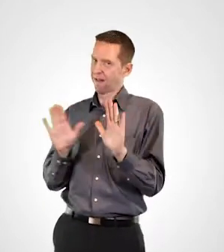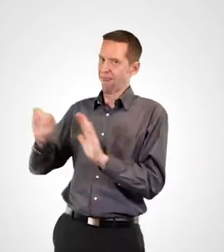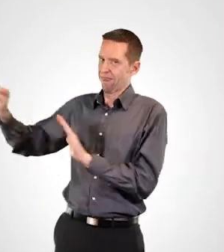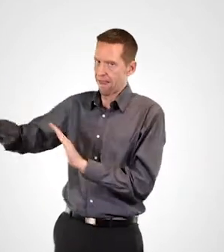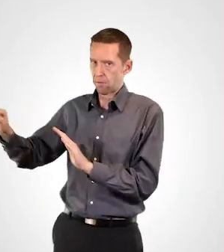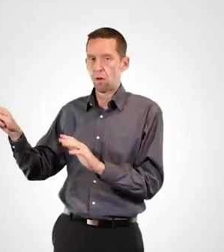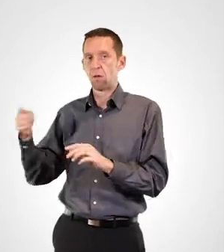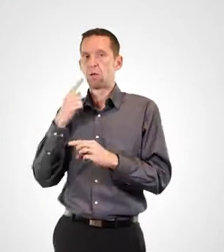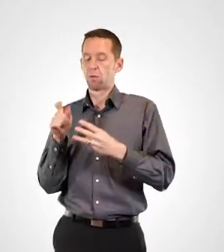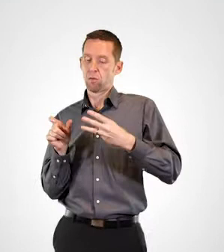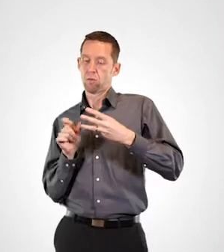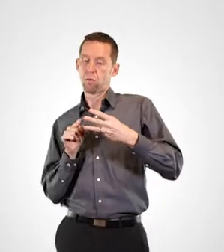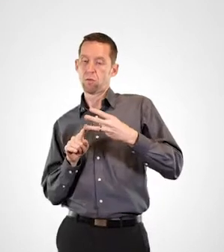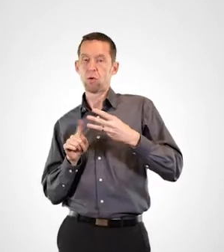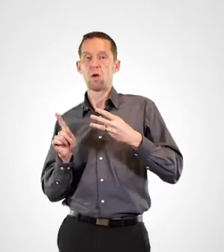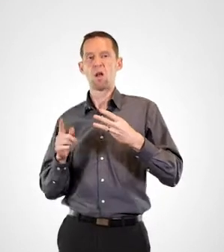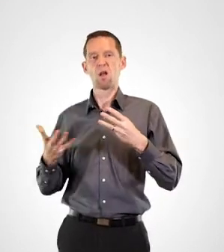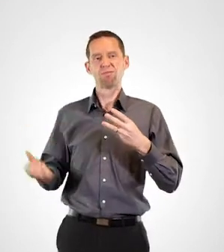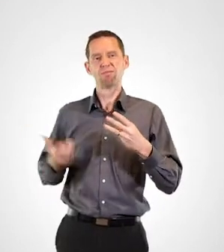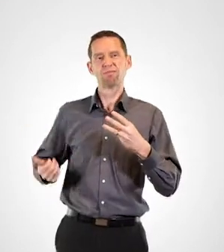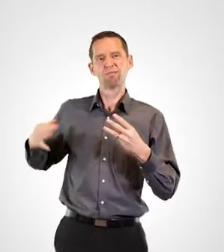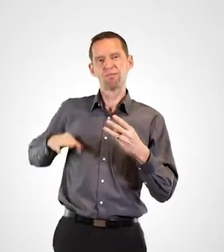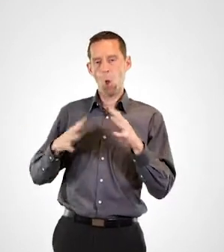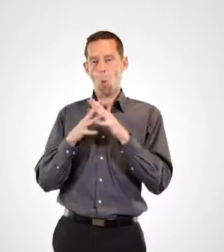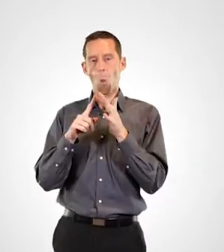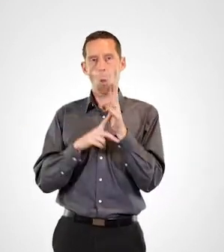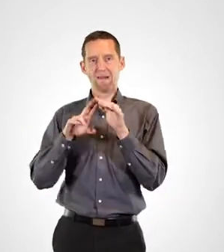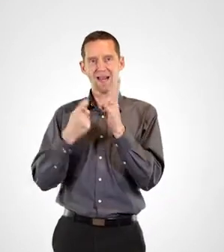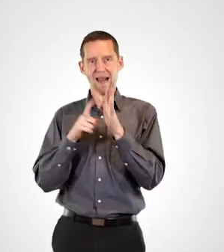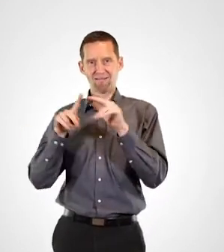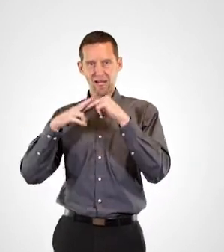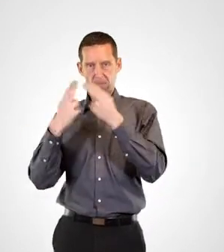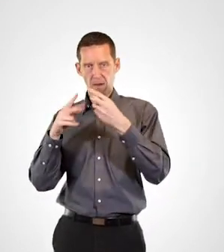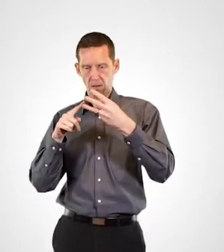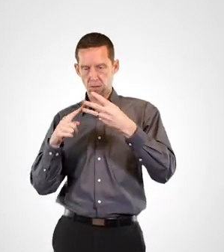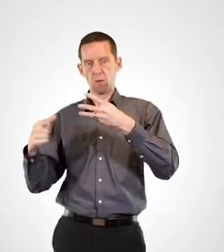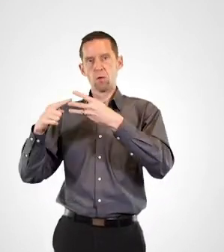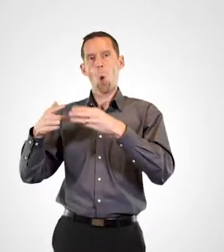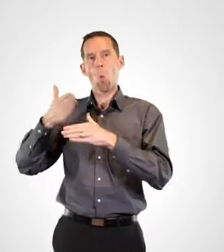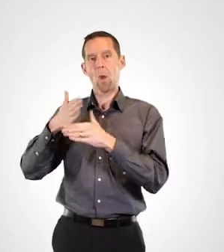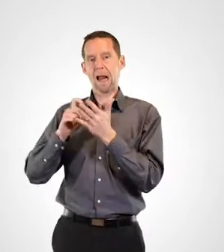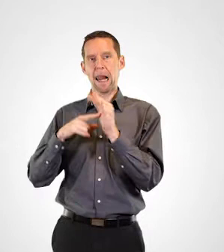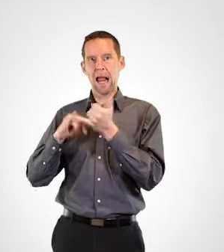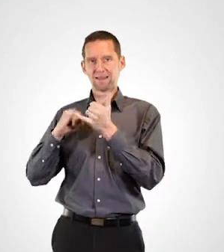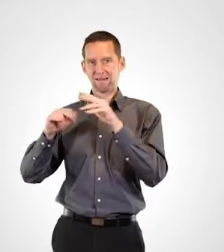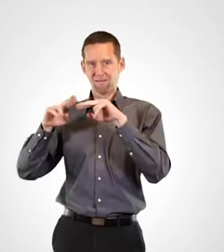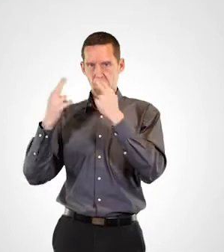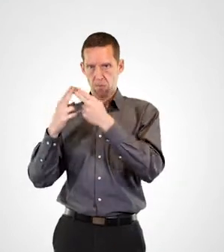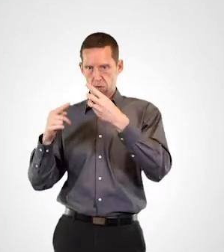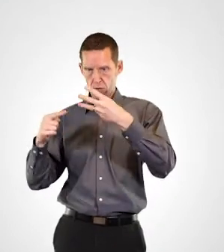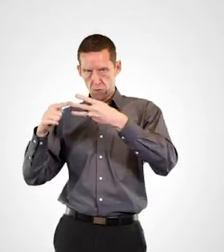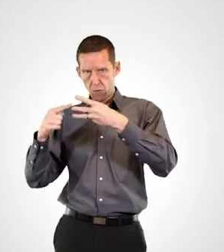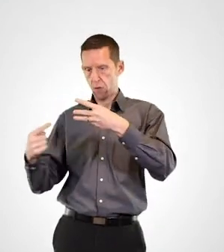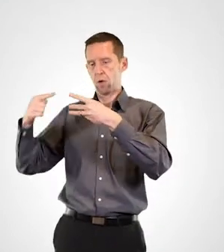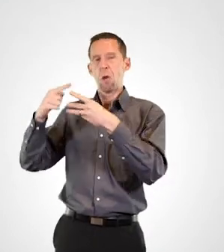theirs. They call them welfare families, working class families, and the other